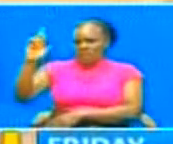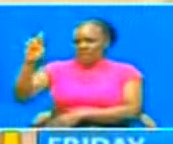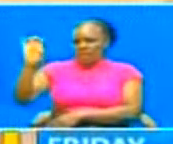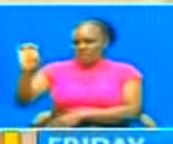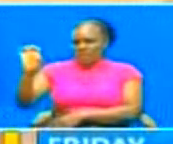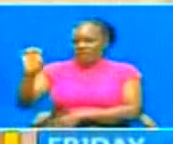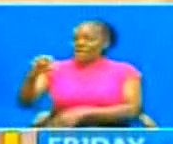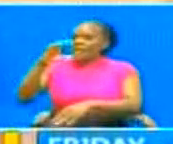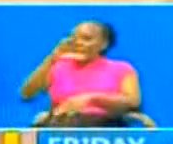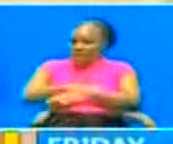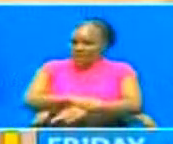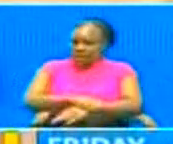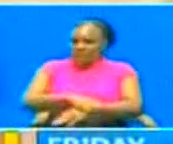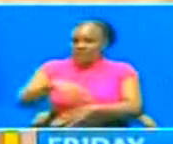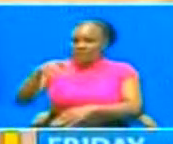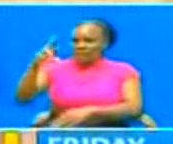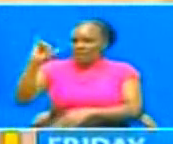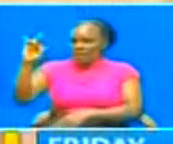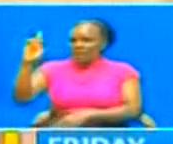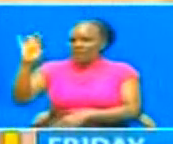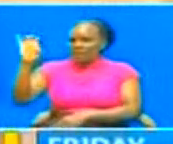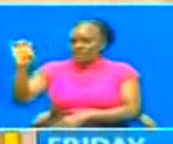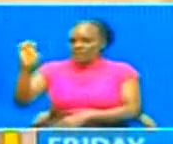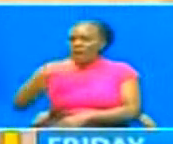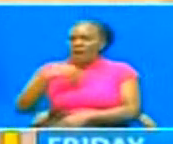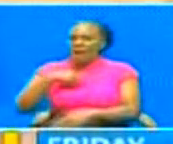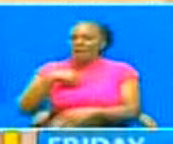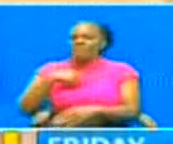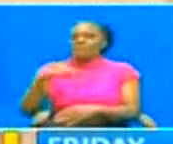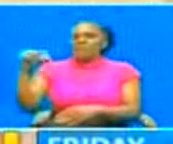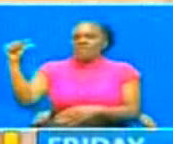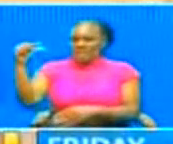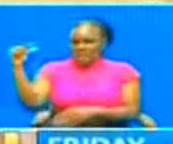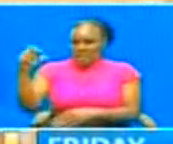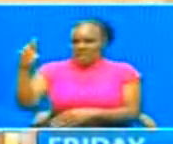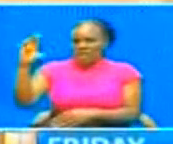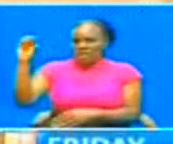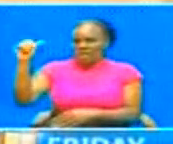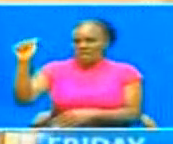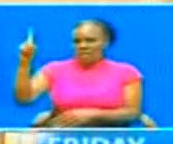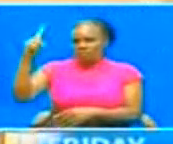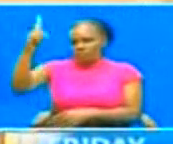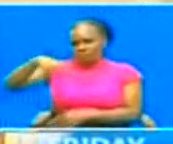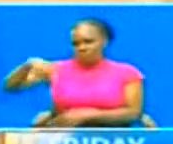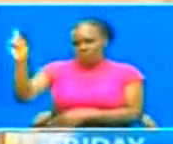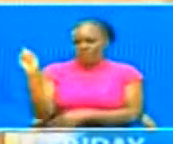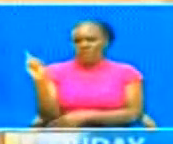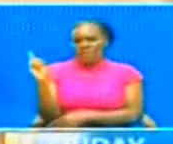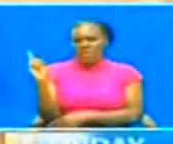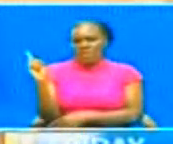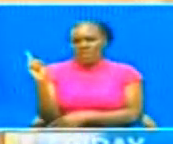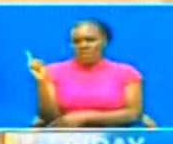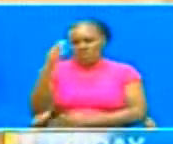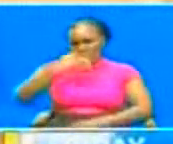still if I get IRE, still I have the grade to qualify